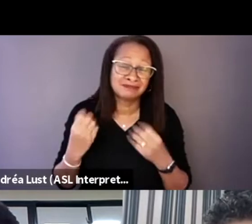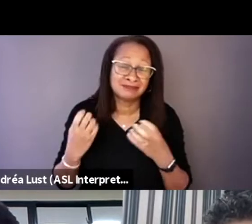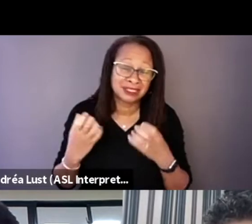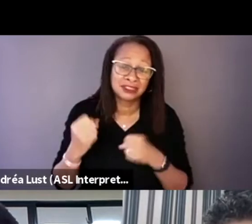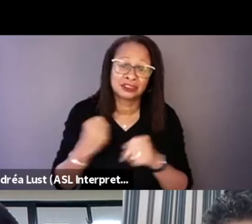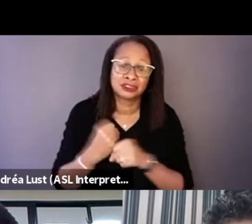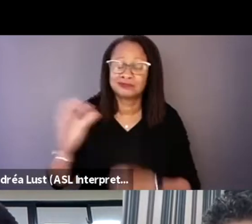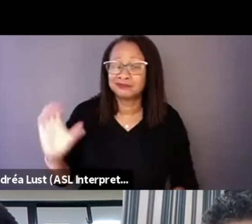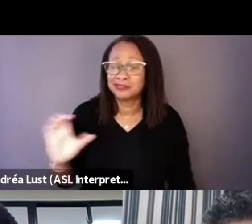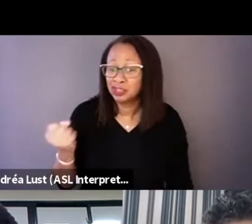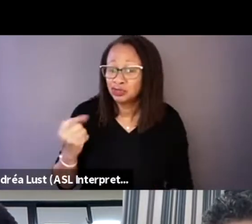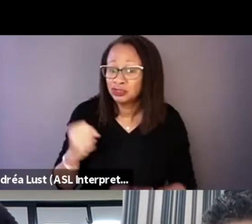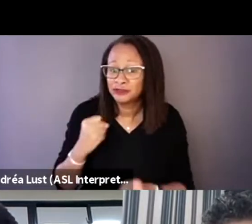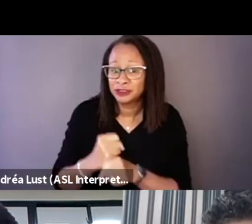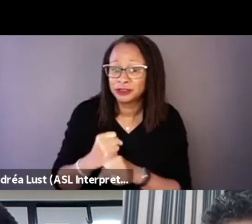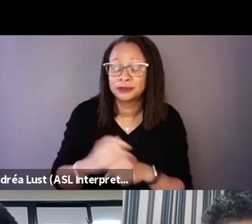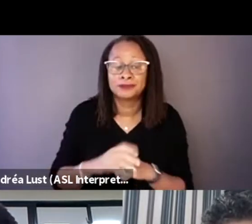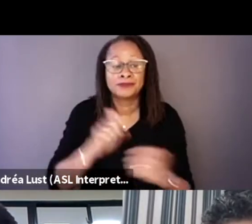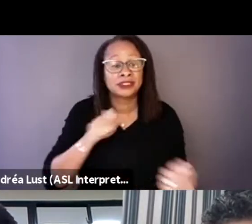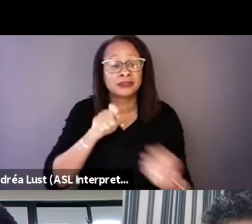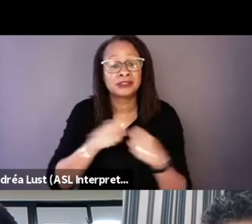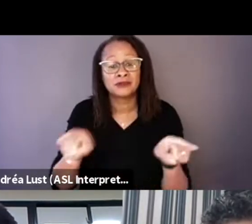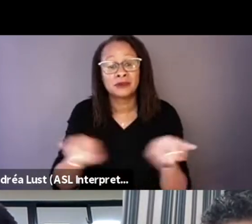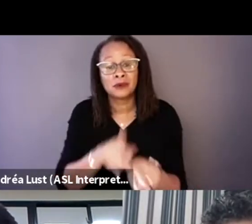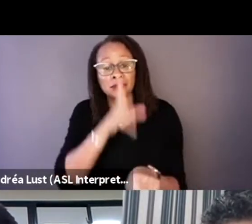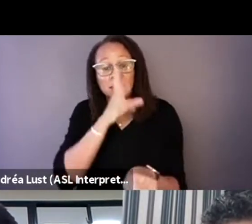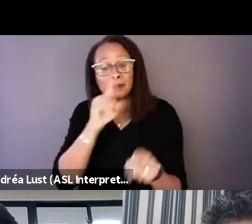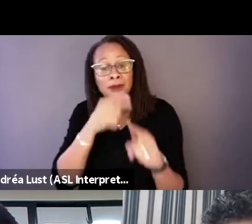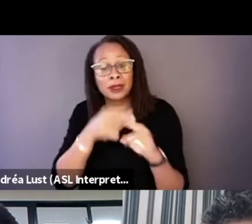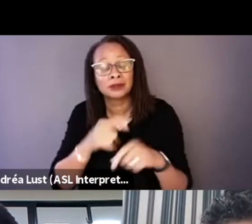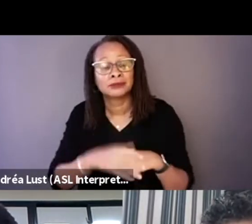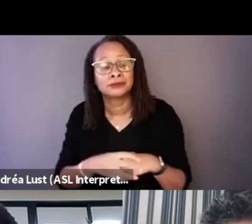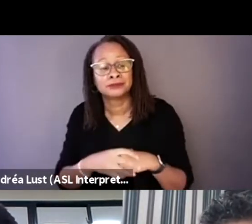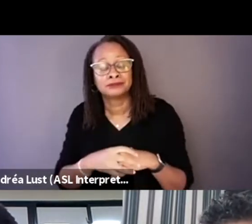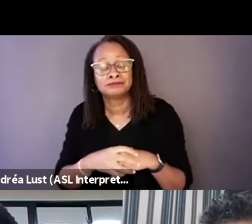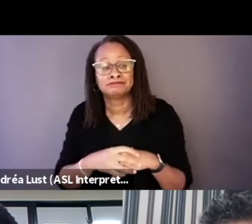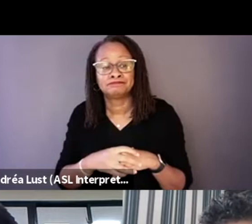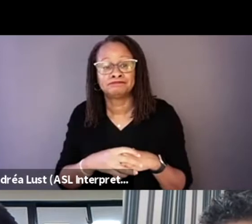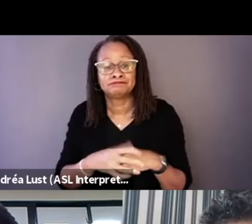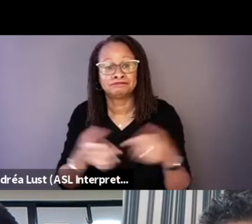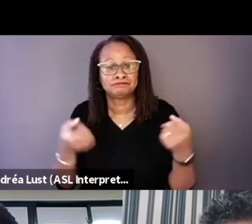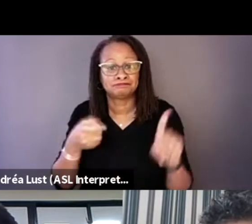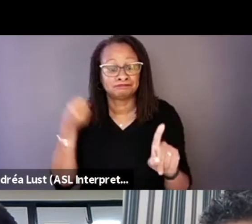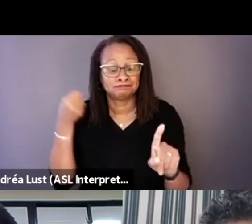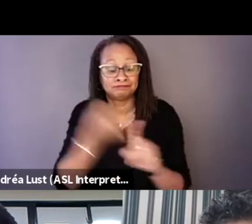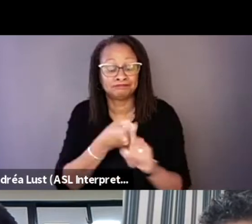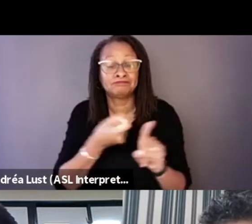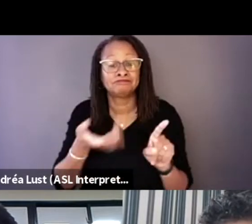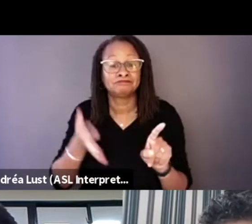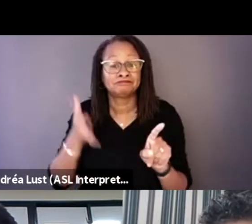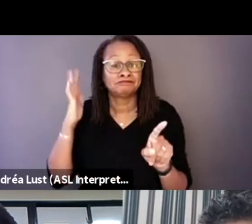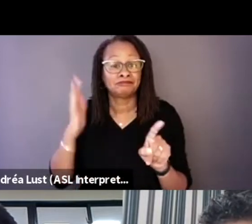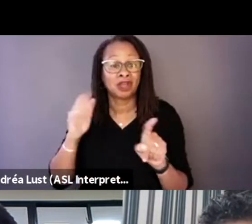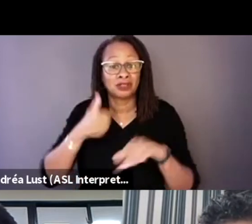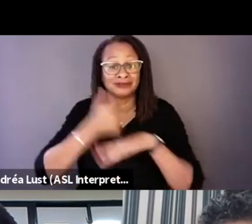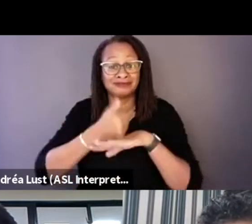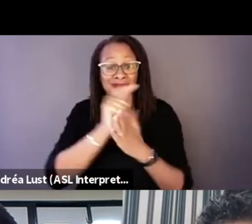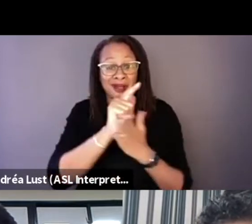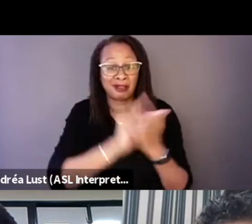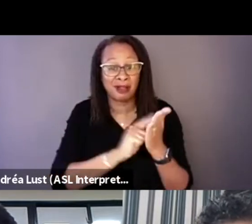centuries, and specifically also talking about when it happened, this law